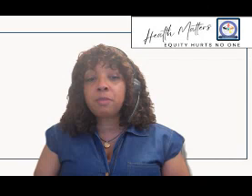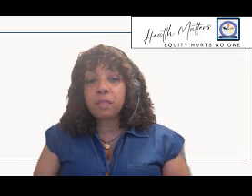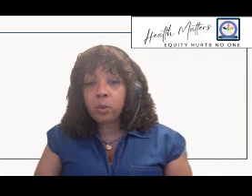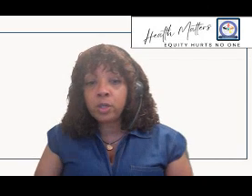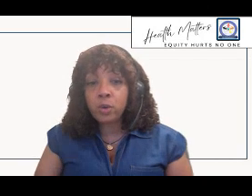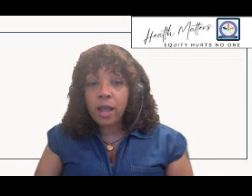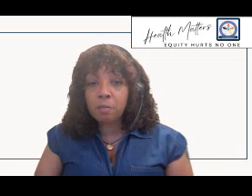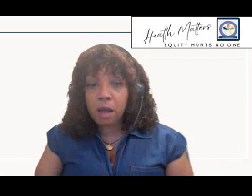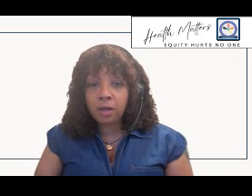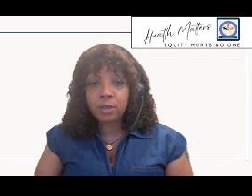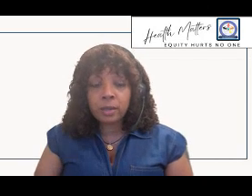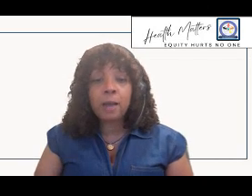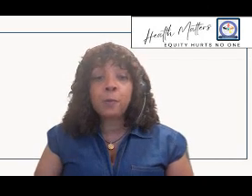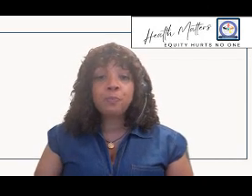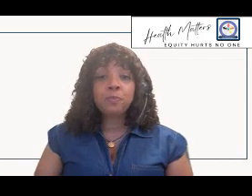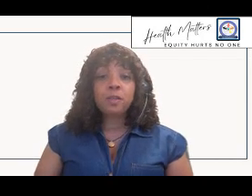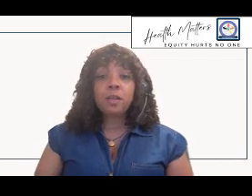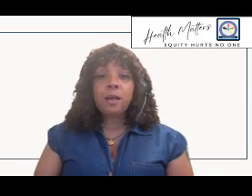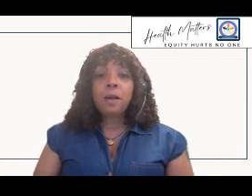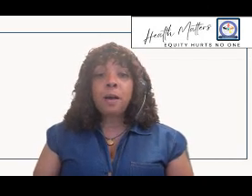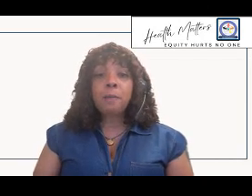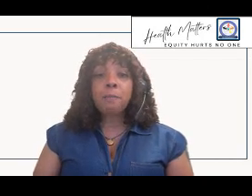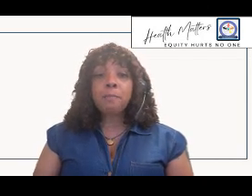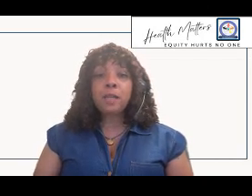is something that we track and monitor now.